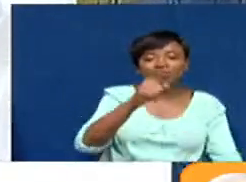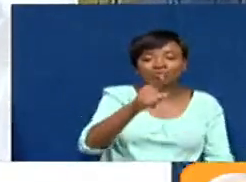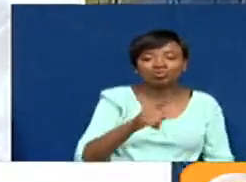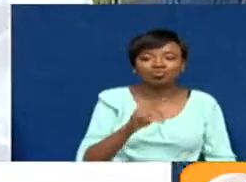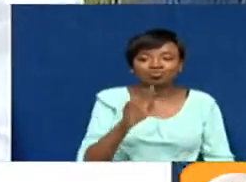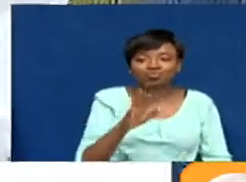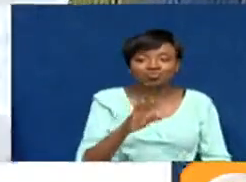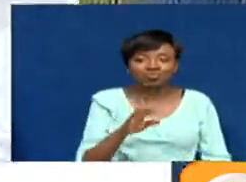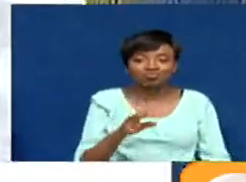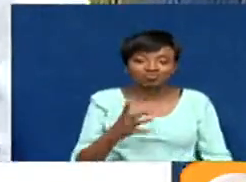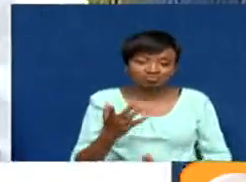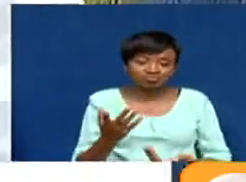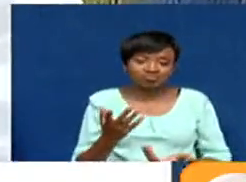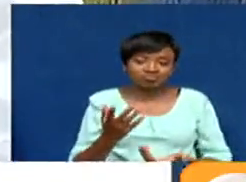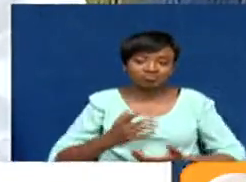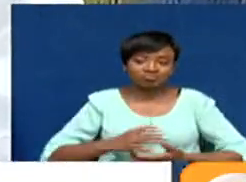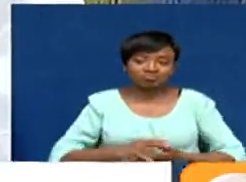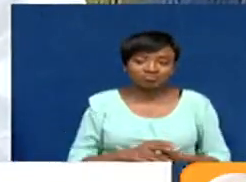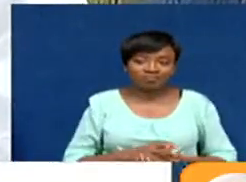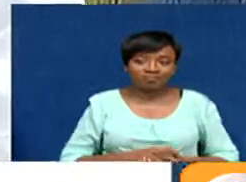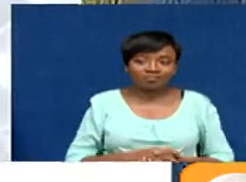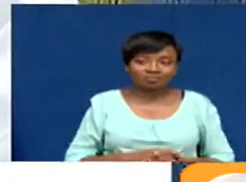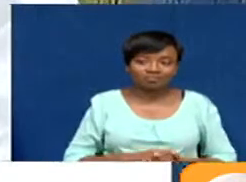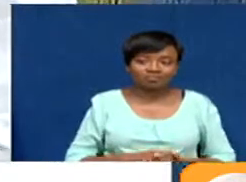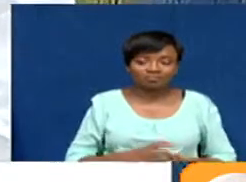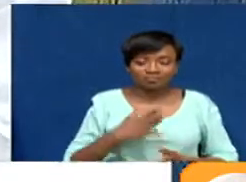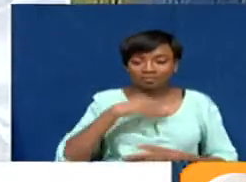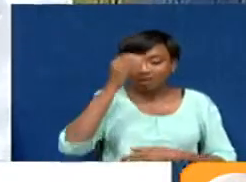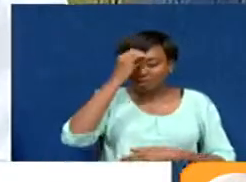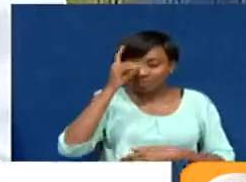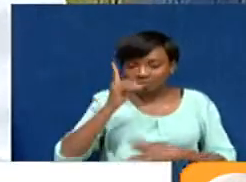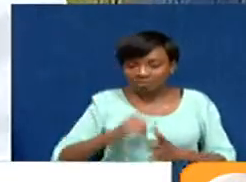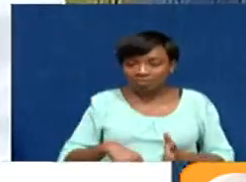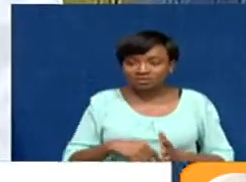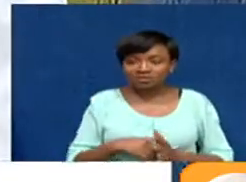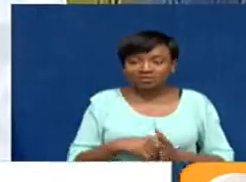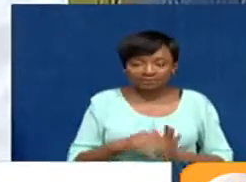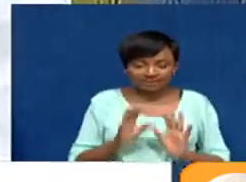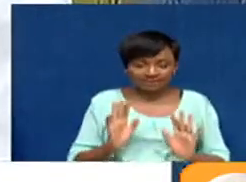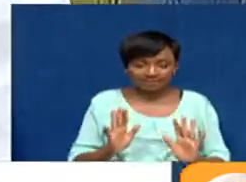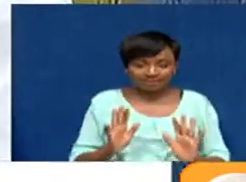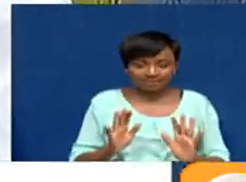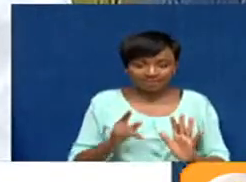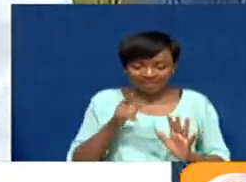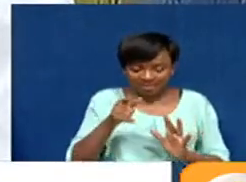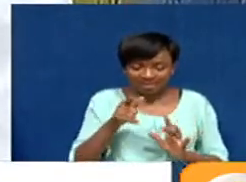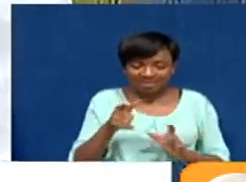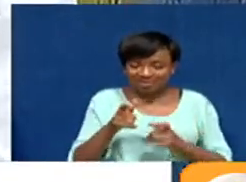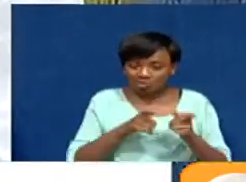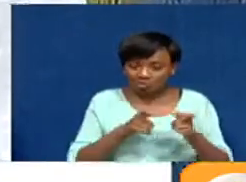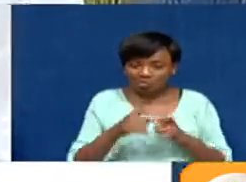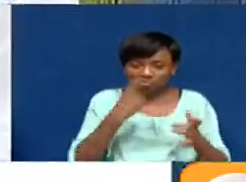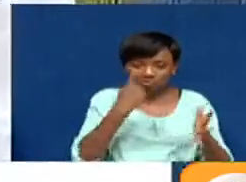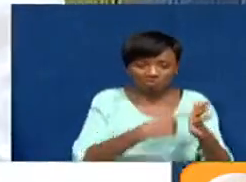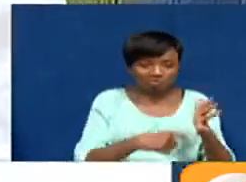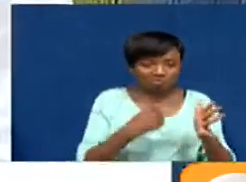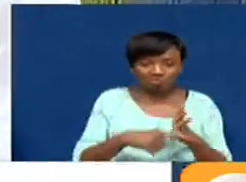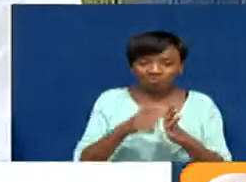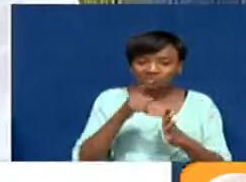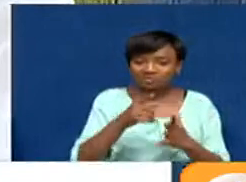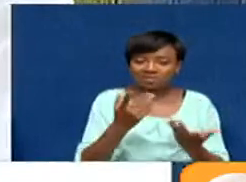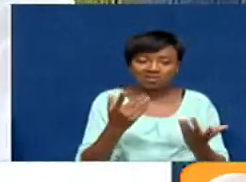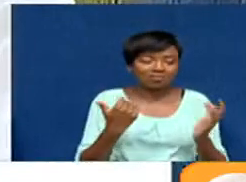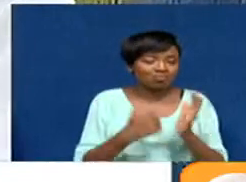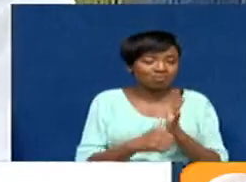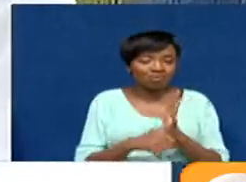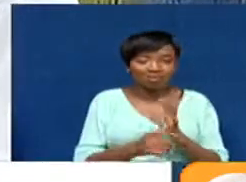and losing 15 shillings, which is then paid by other taxpayers. My view is that the days of the price control mechanism has just crumbled. A